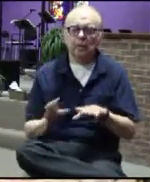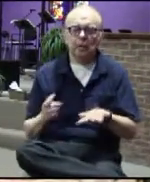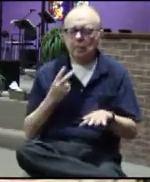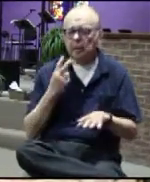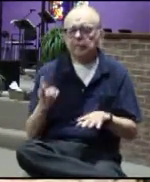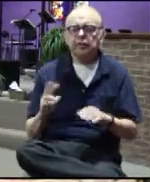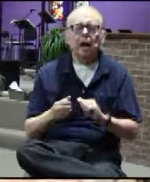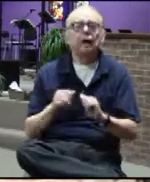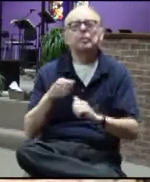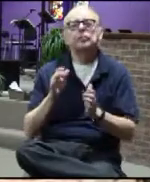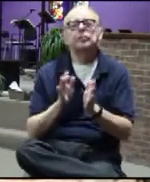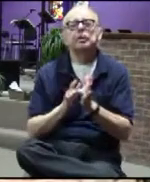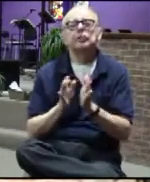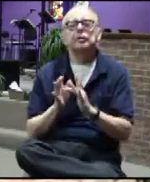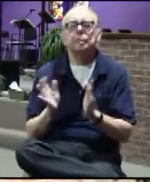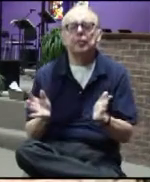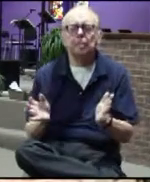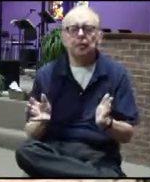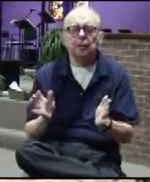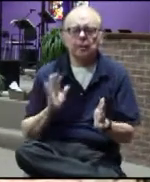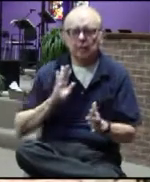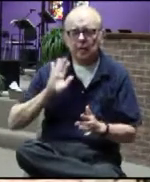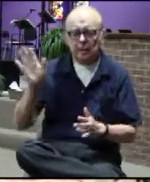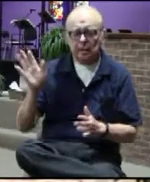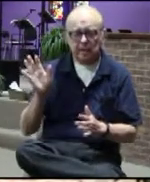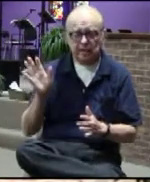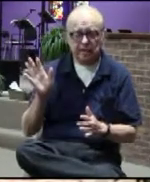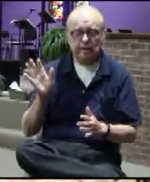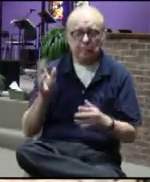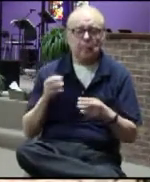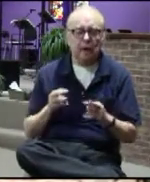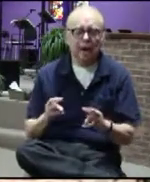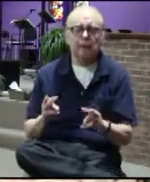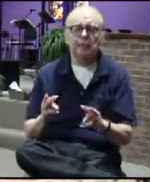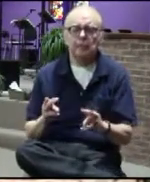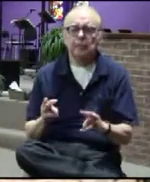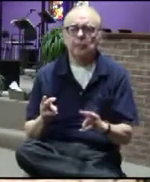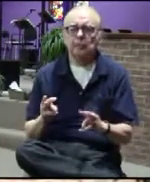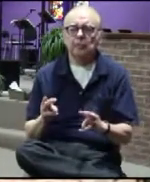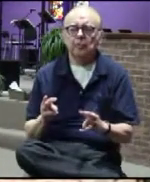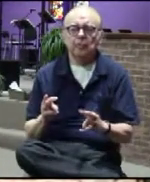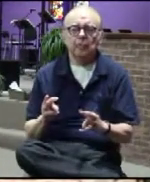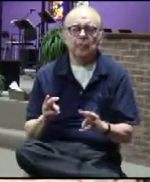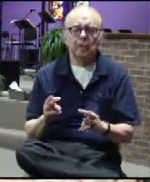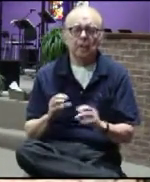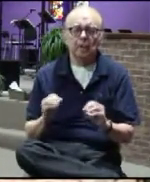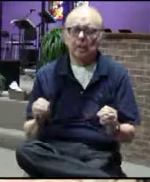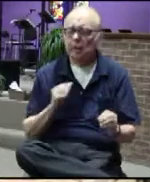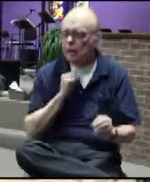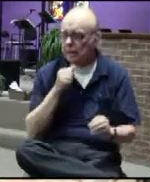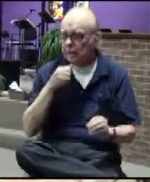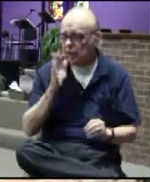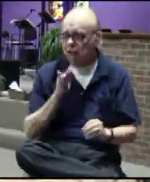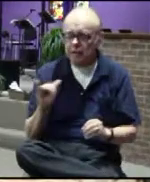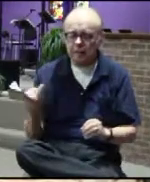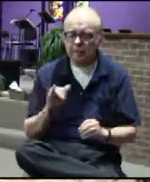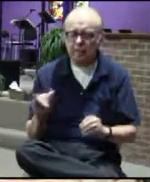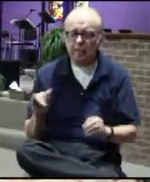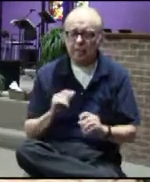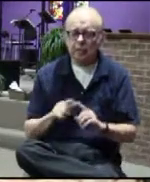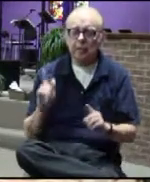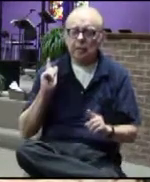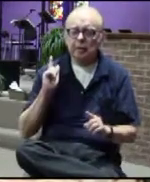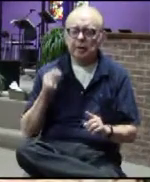see how Jesus, in his humanity, not in his godliness, but in